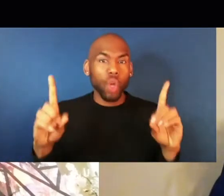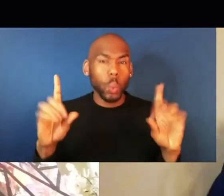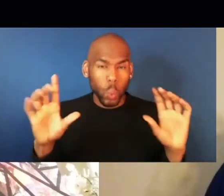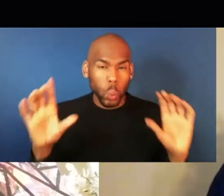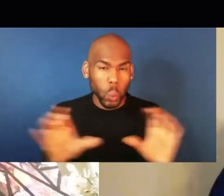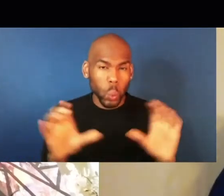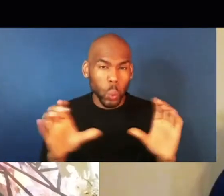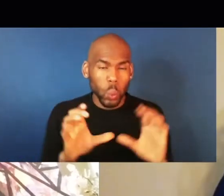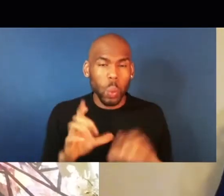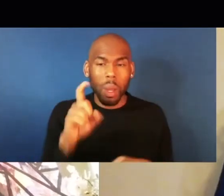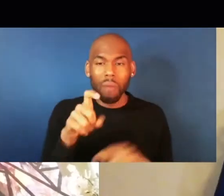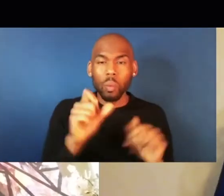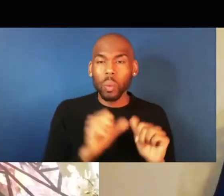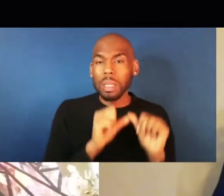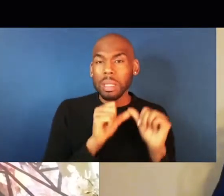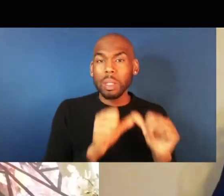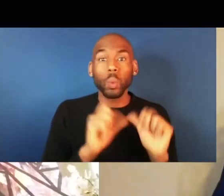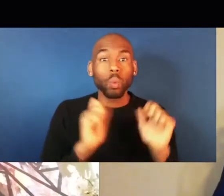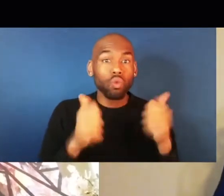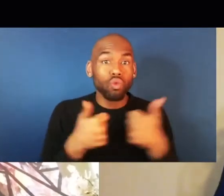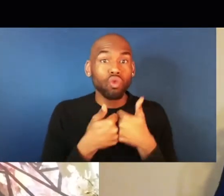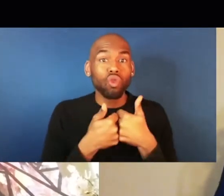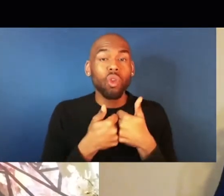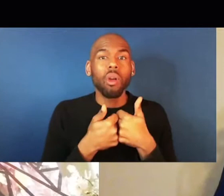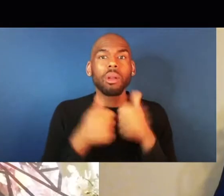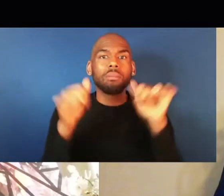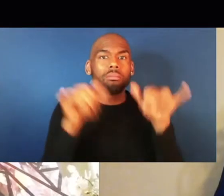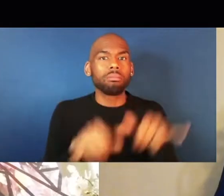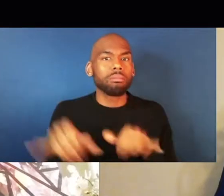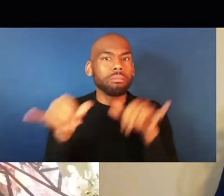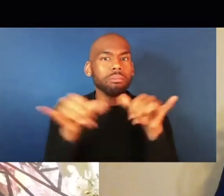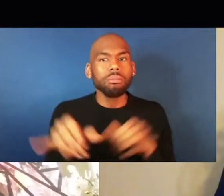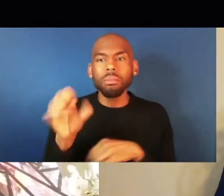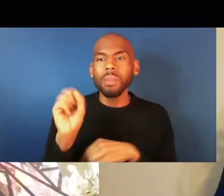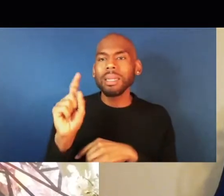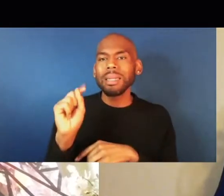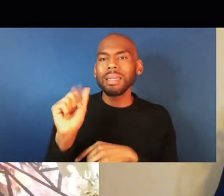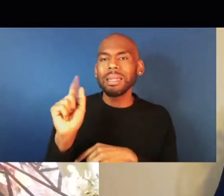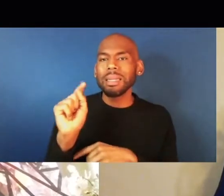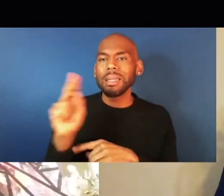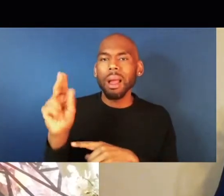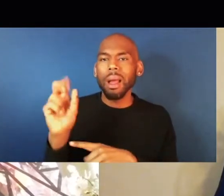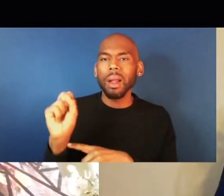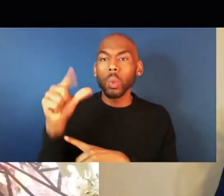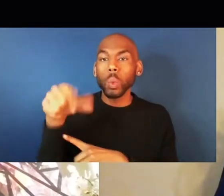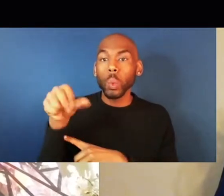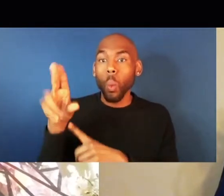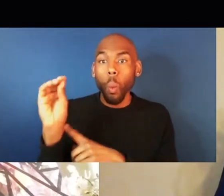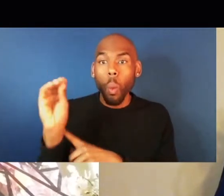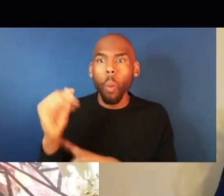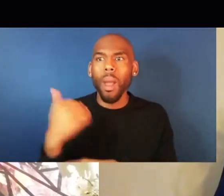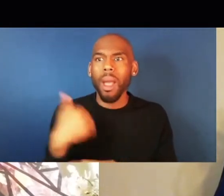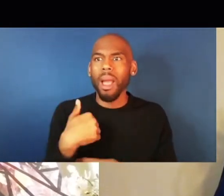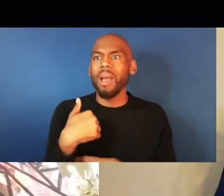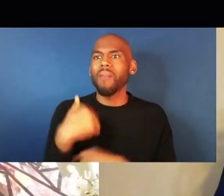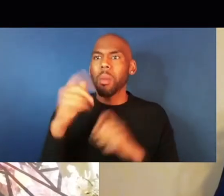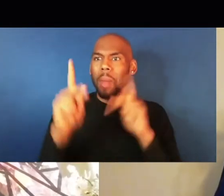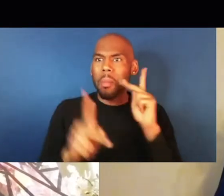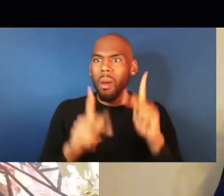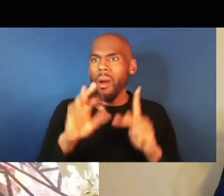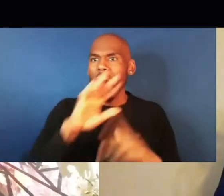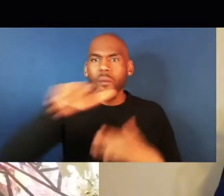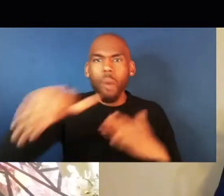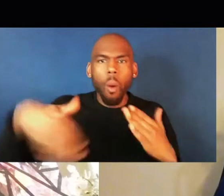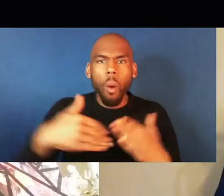do. We've got to continue to challenge the status quo, to say we've got individuals of all abilities